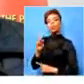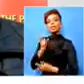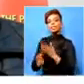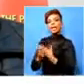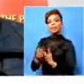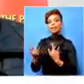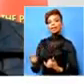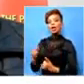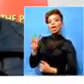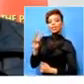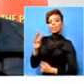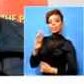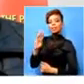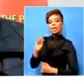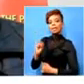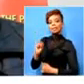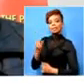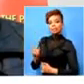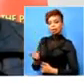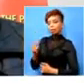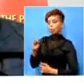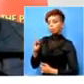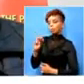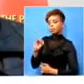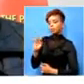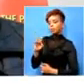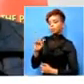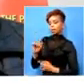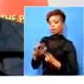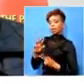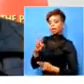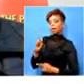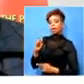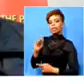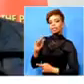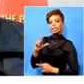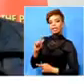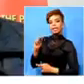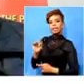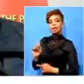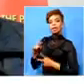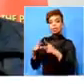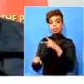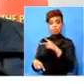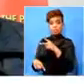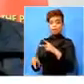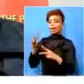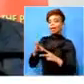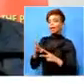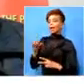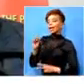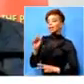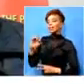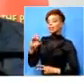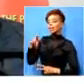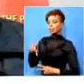the reinstatement of Danny Msiza and Florence Radzilana. Again, the SACP vehemently opposes that.